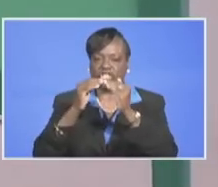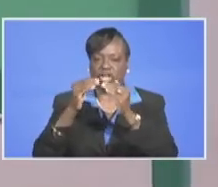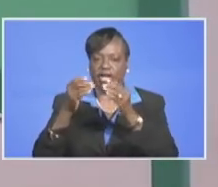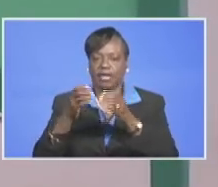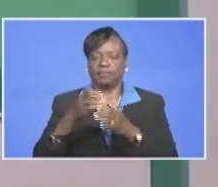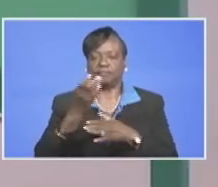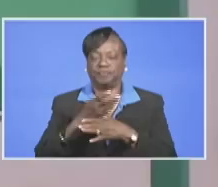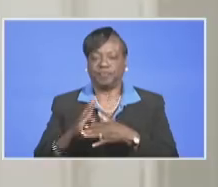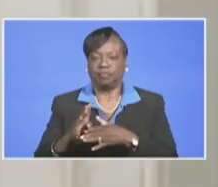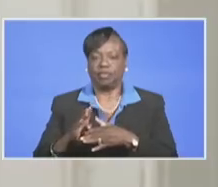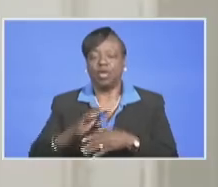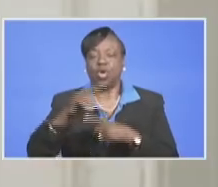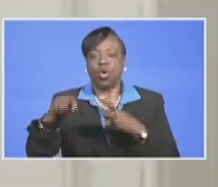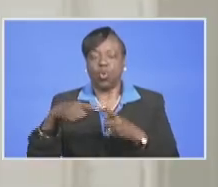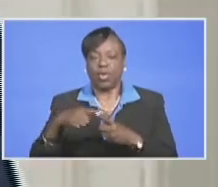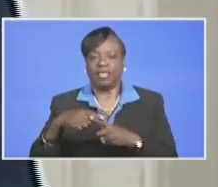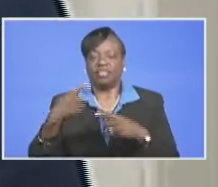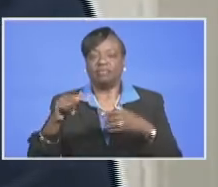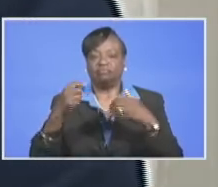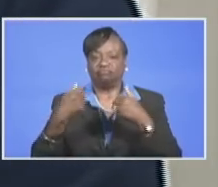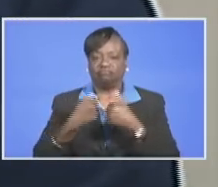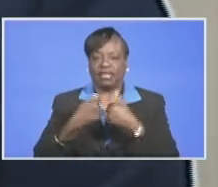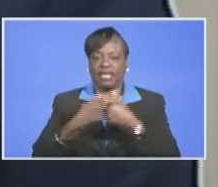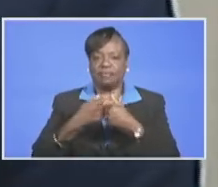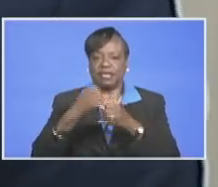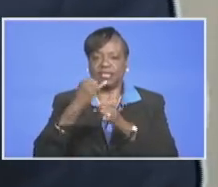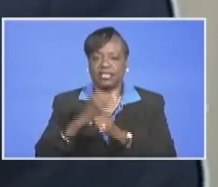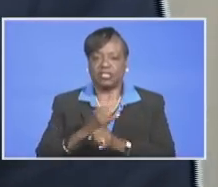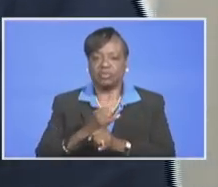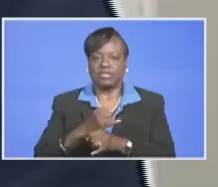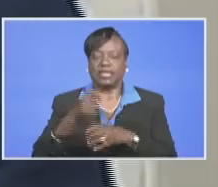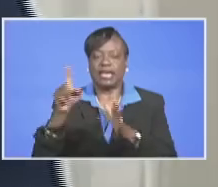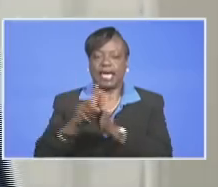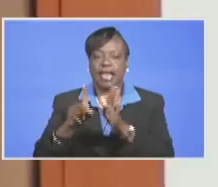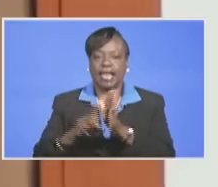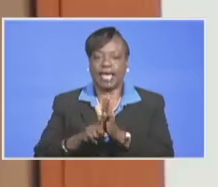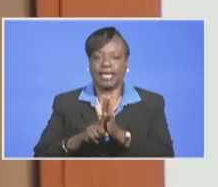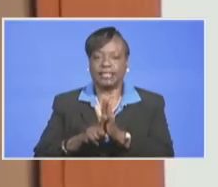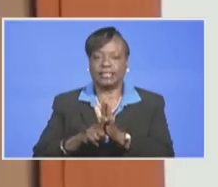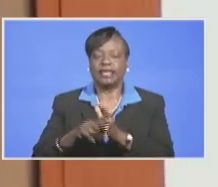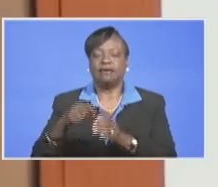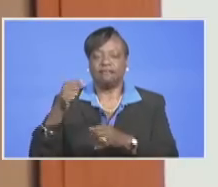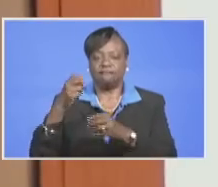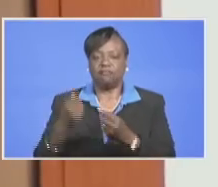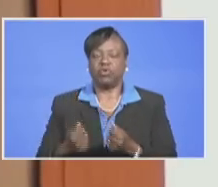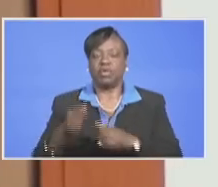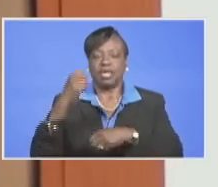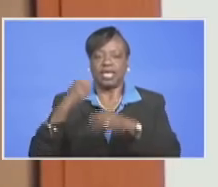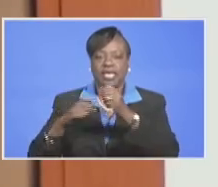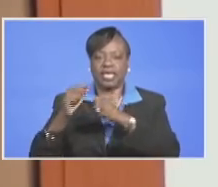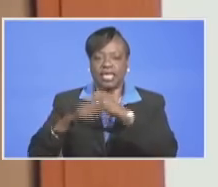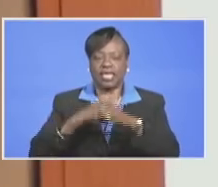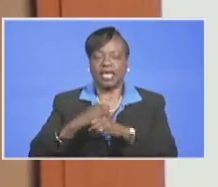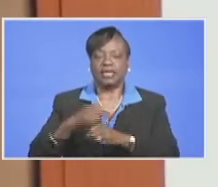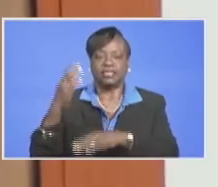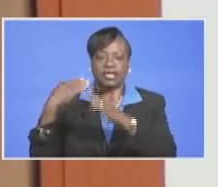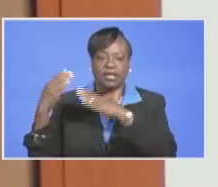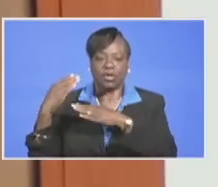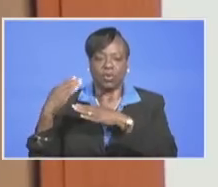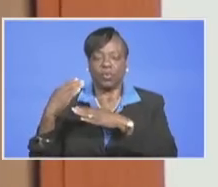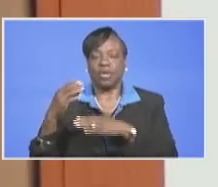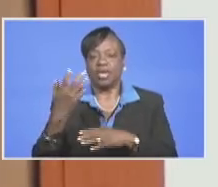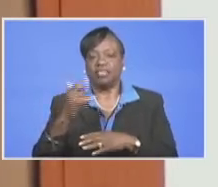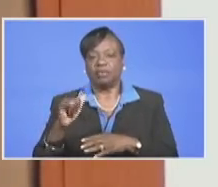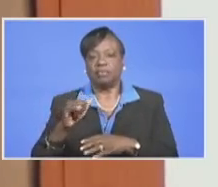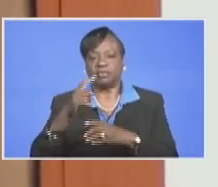several years ago, Minister Dionisio de Aguilar said in his budget contribution Thursday that their tax was increased from 1% of adjusted gross revenues